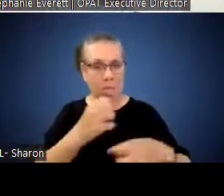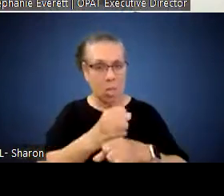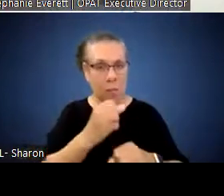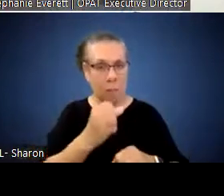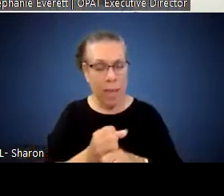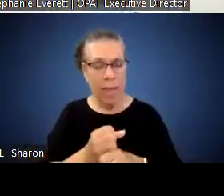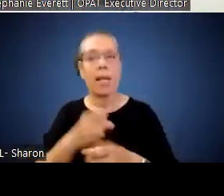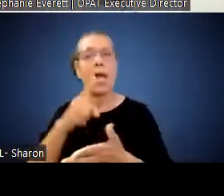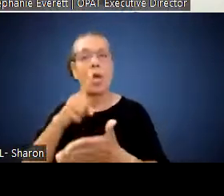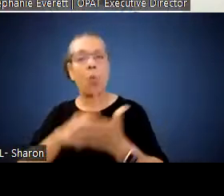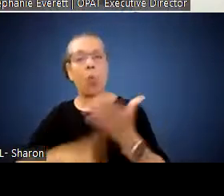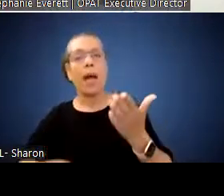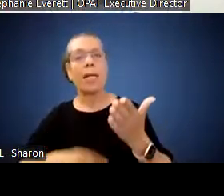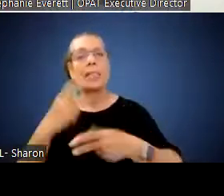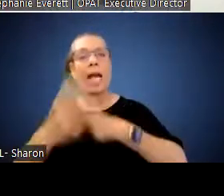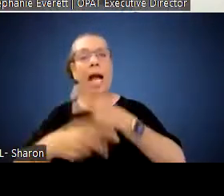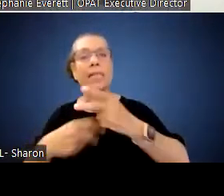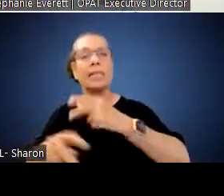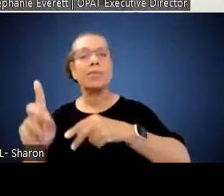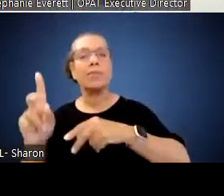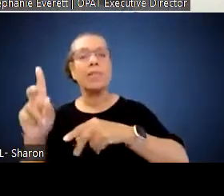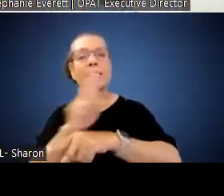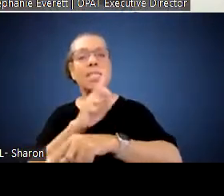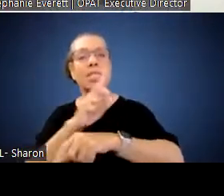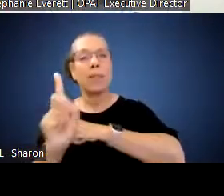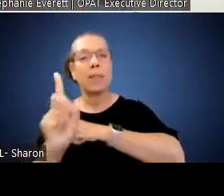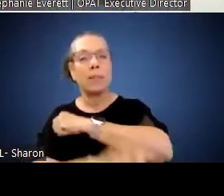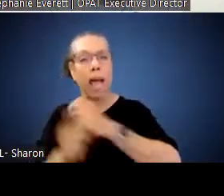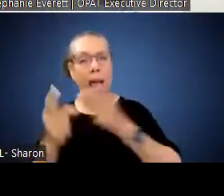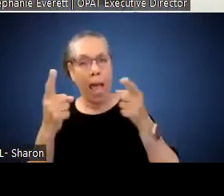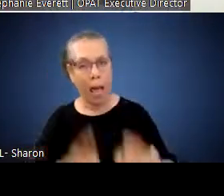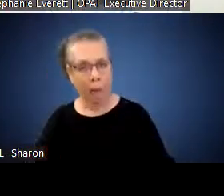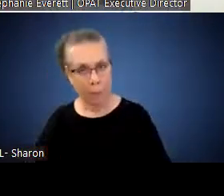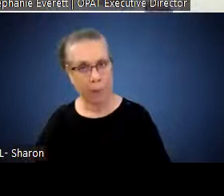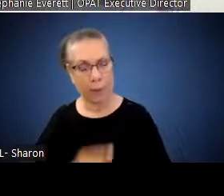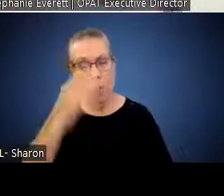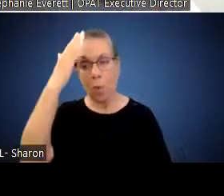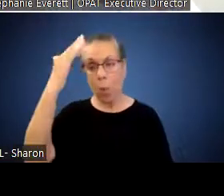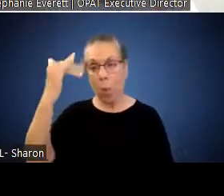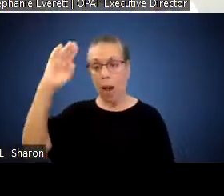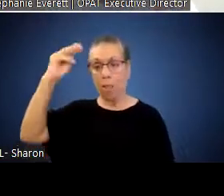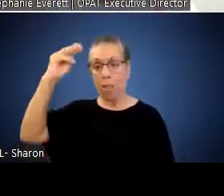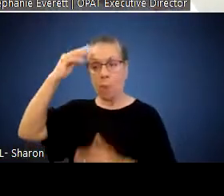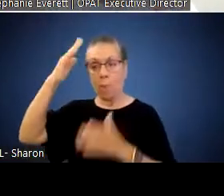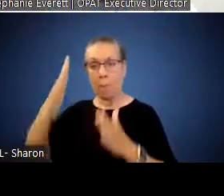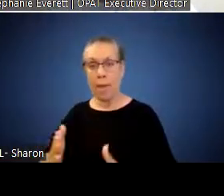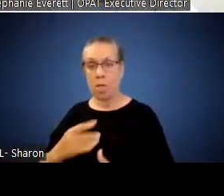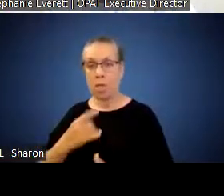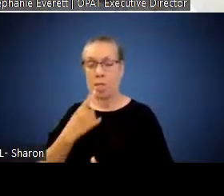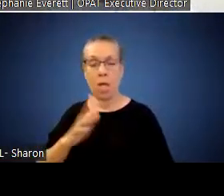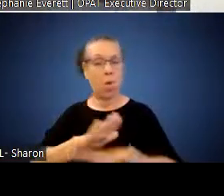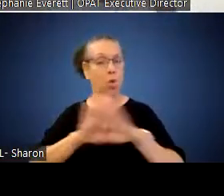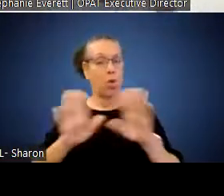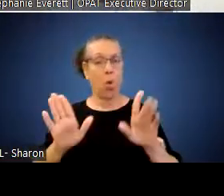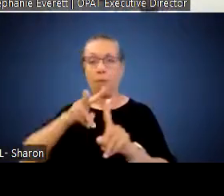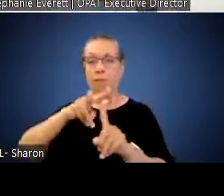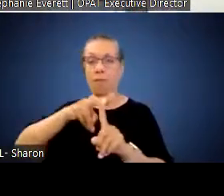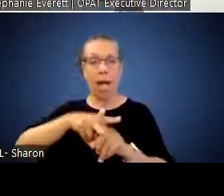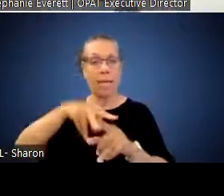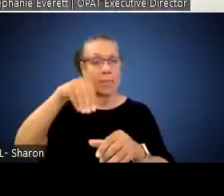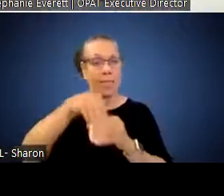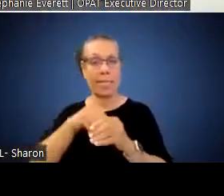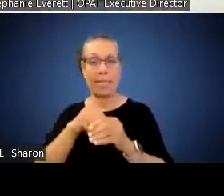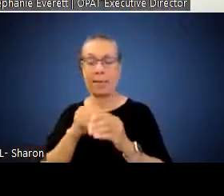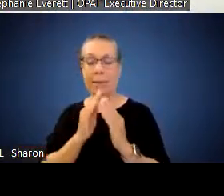what discipline was meted out. Because the mayor's office said there were no files in the city